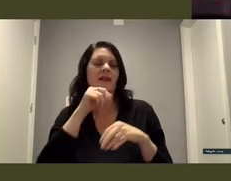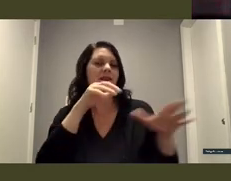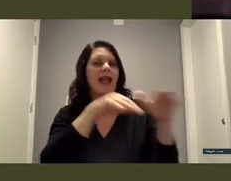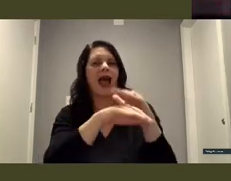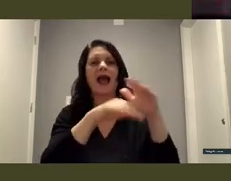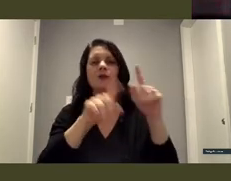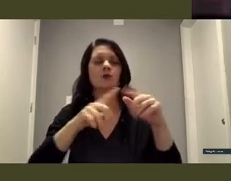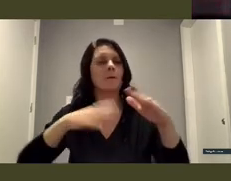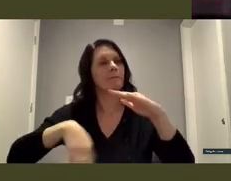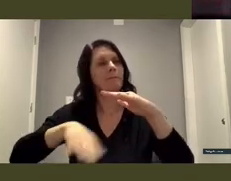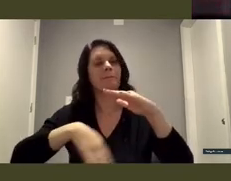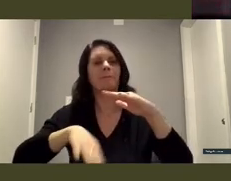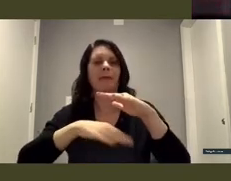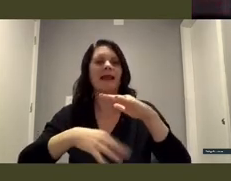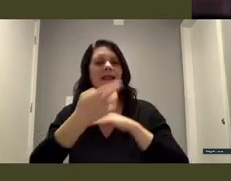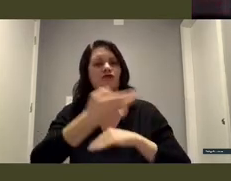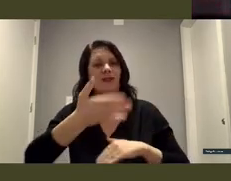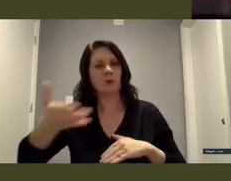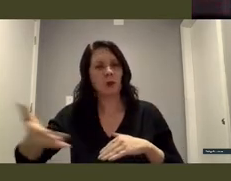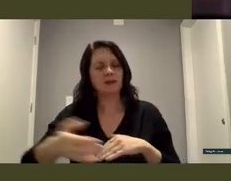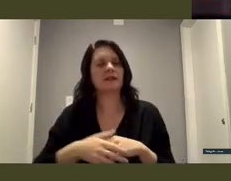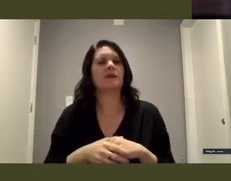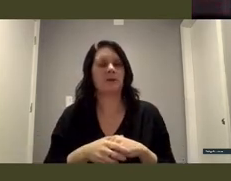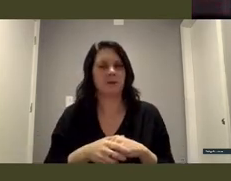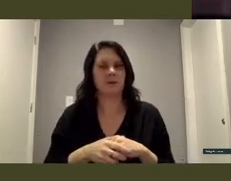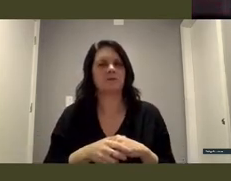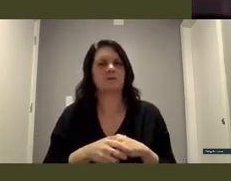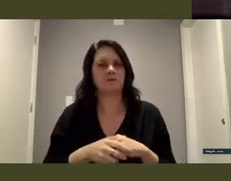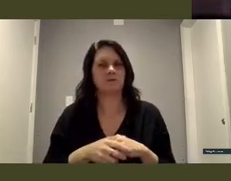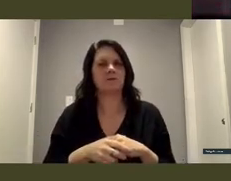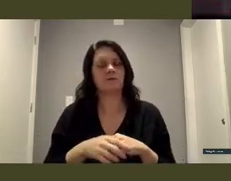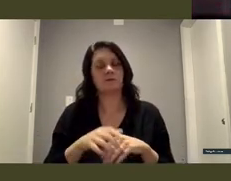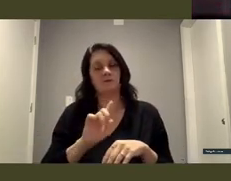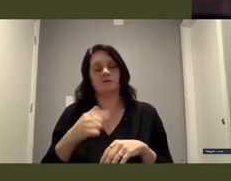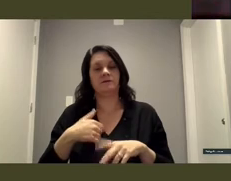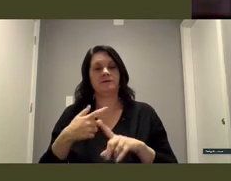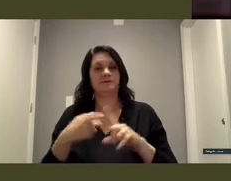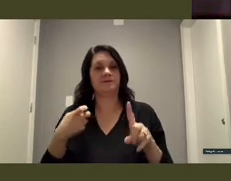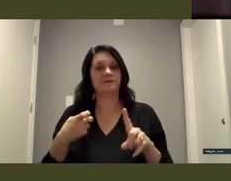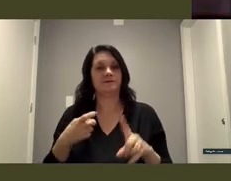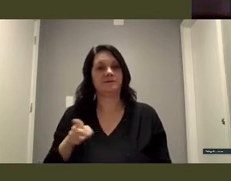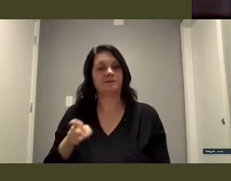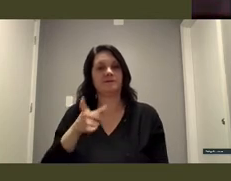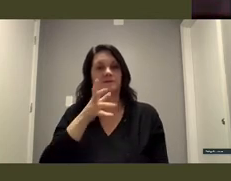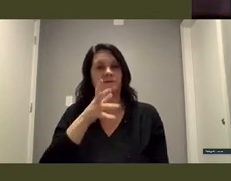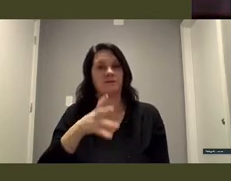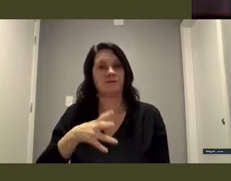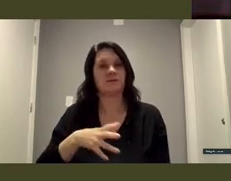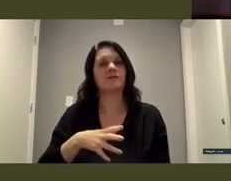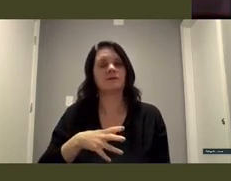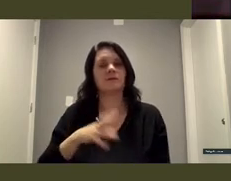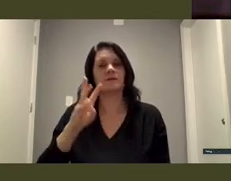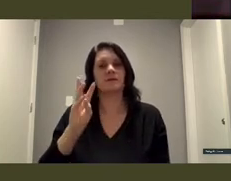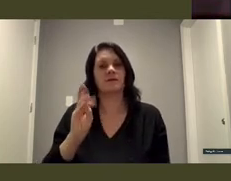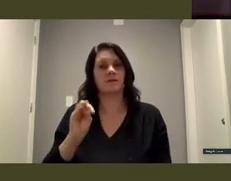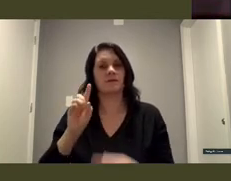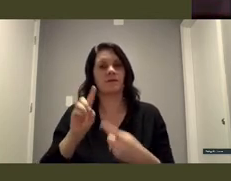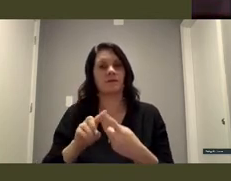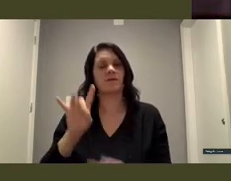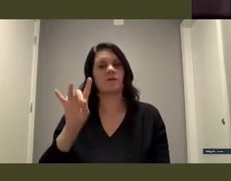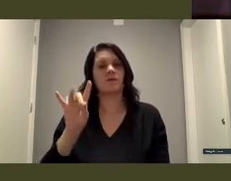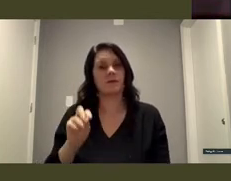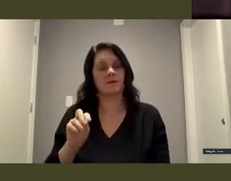you could imagine in sub-Saharan Africa, where I am from, that women produce 60-80% of our food production. You